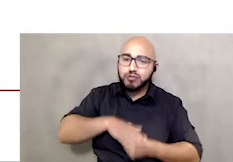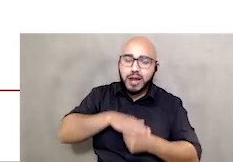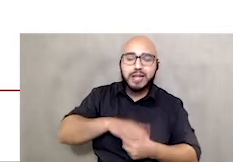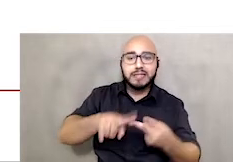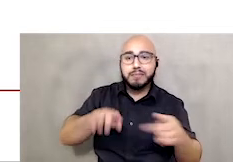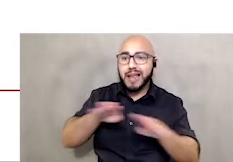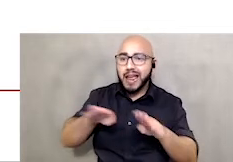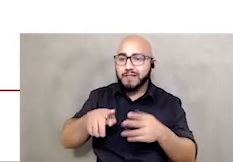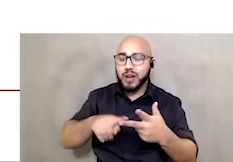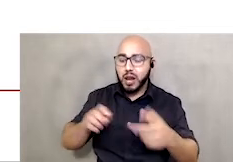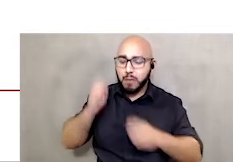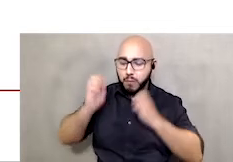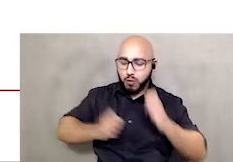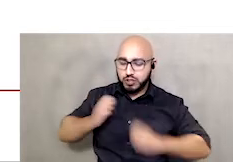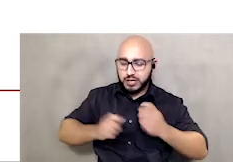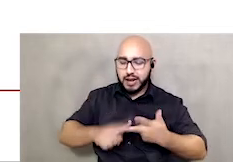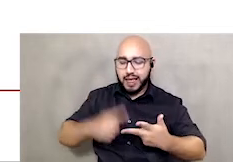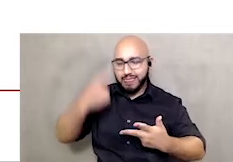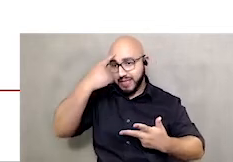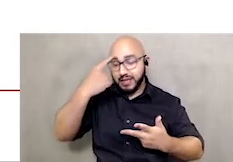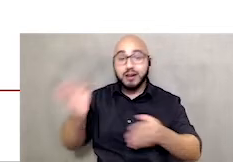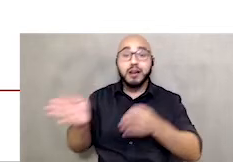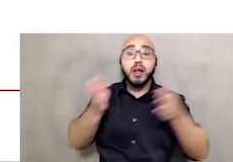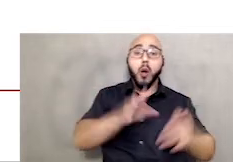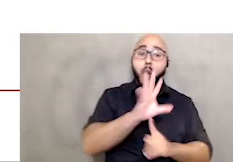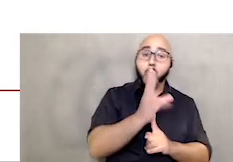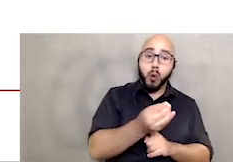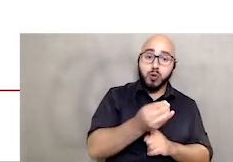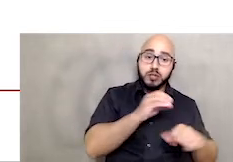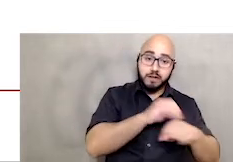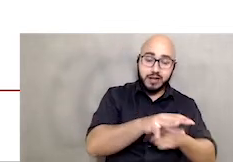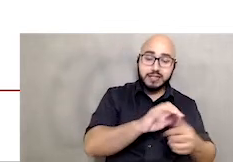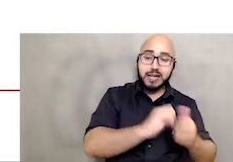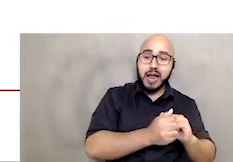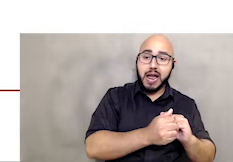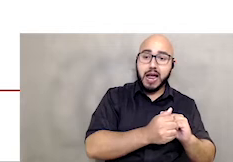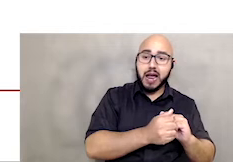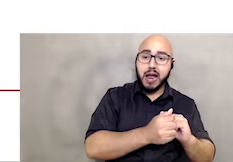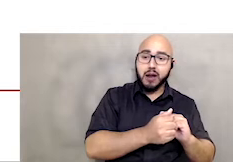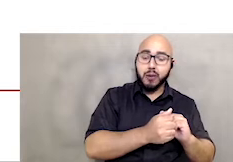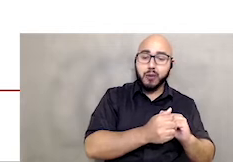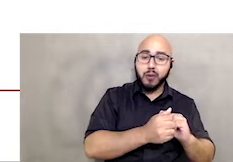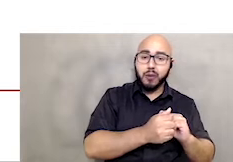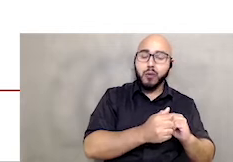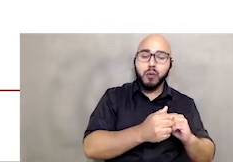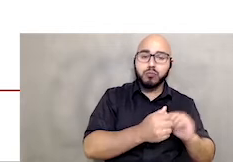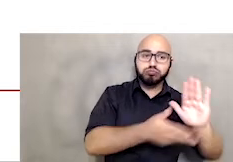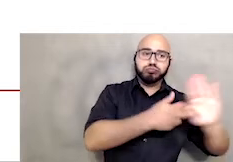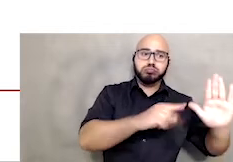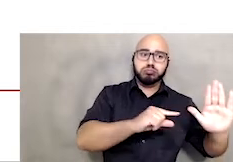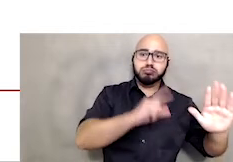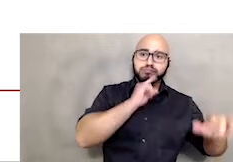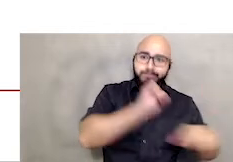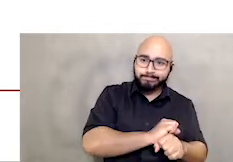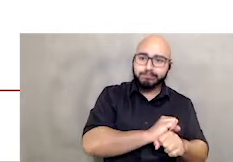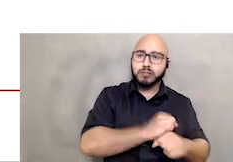thinking. And culture affects how people convey, cultural affects what qualifies as a